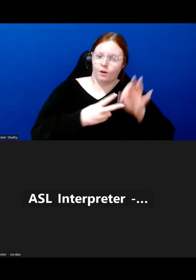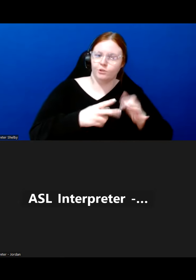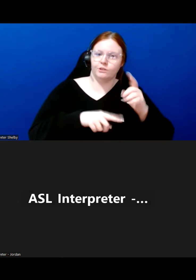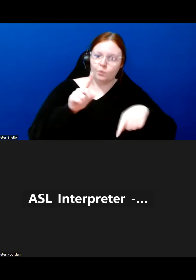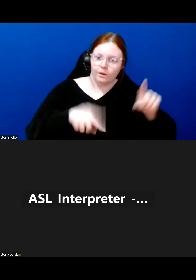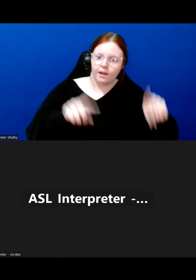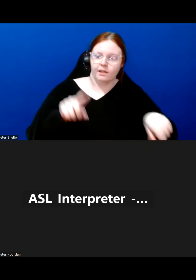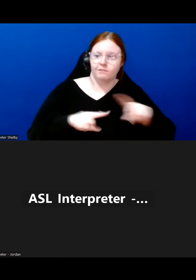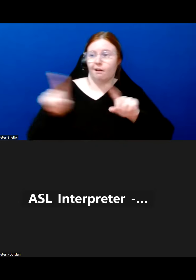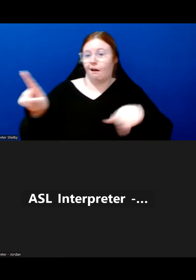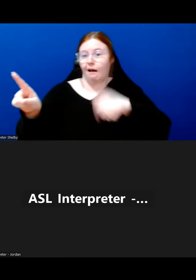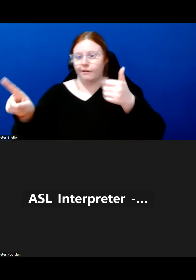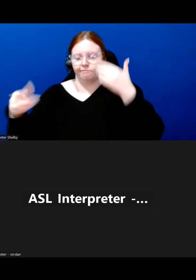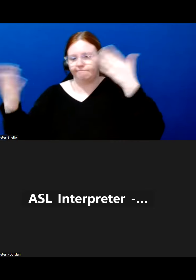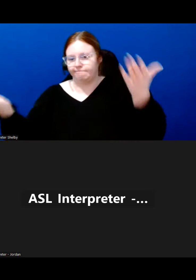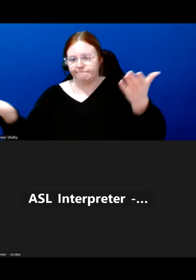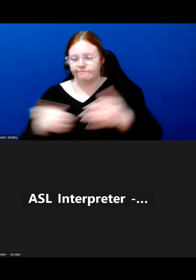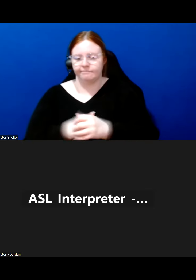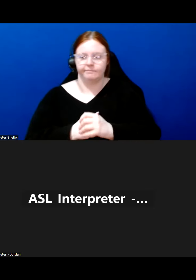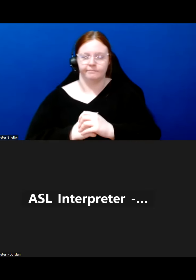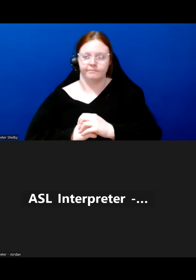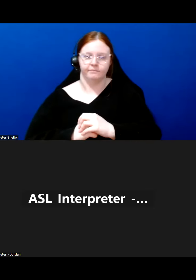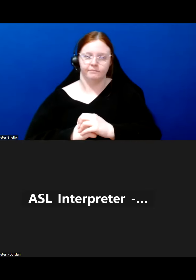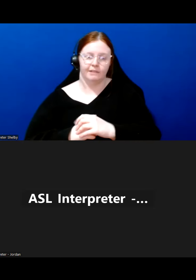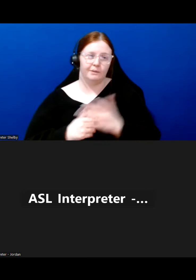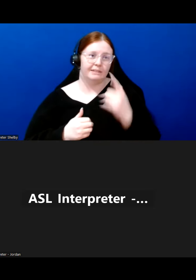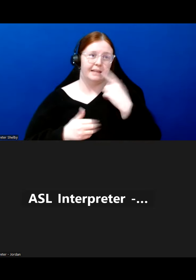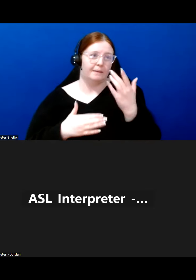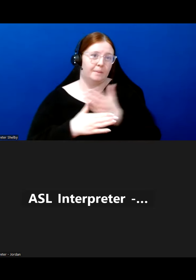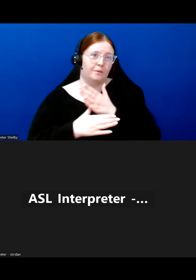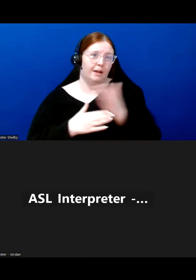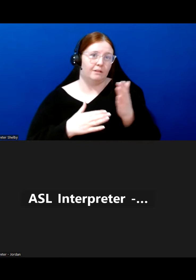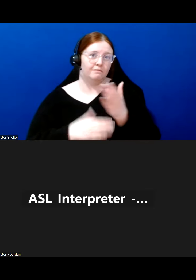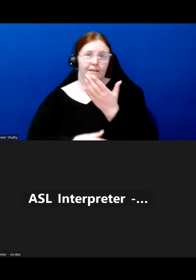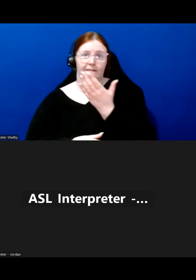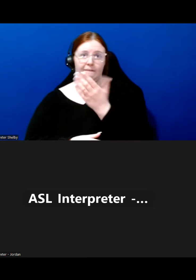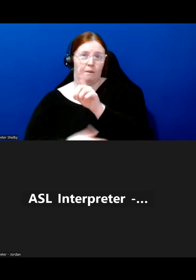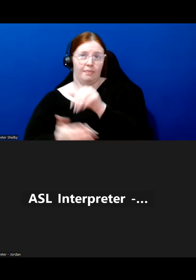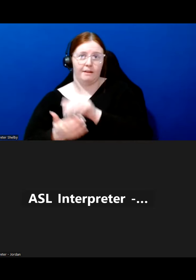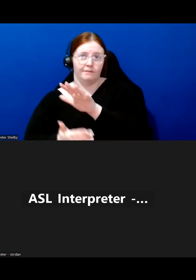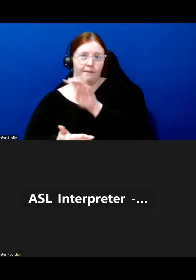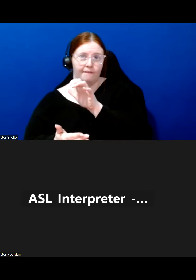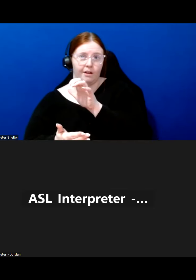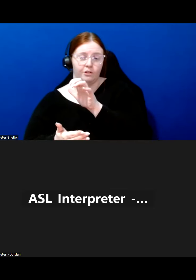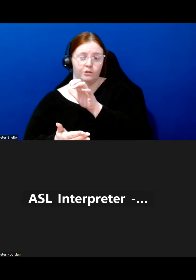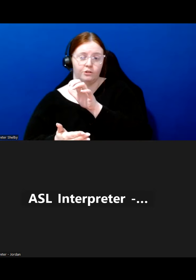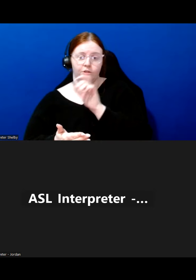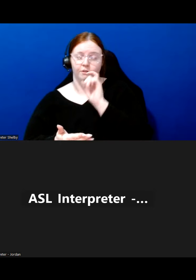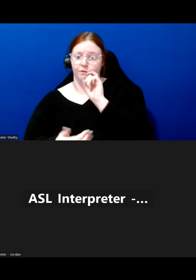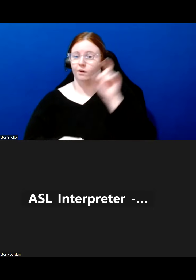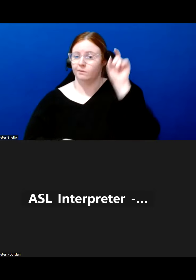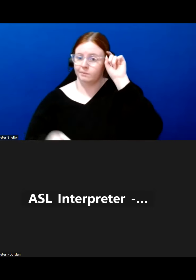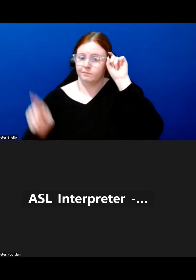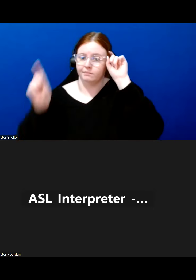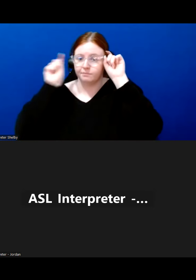are. But I would say anywhere from around 1,500 per side for your package